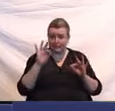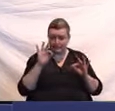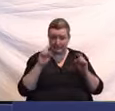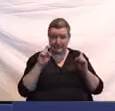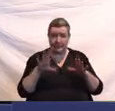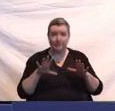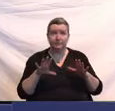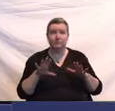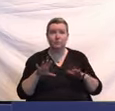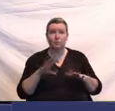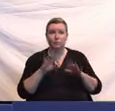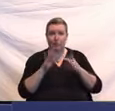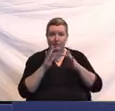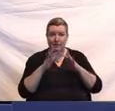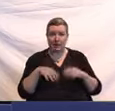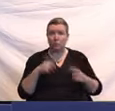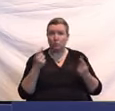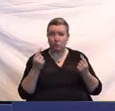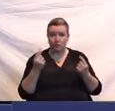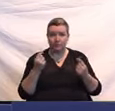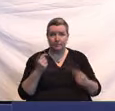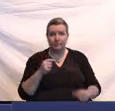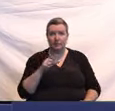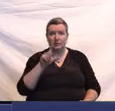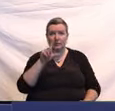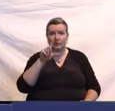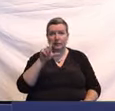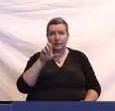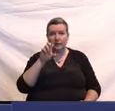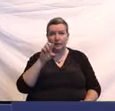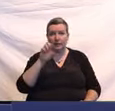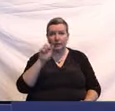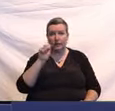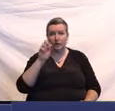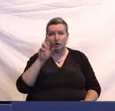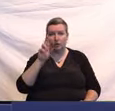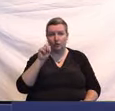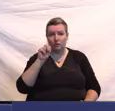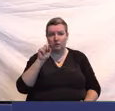the website is learn, L-E-A-R-N,